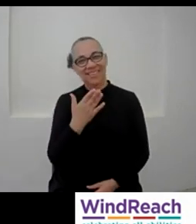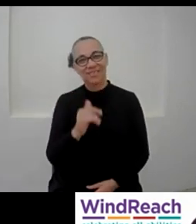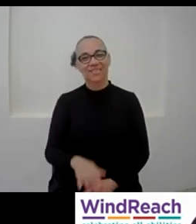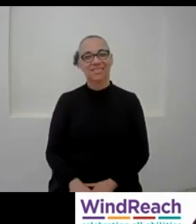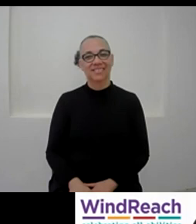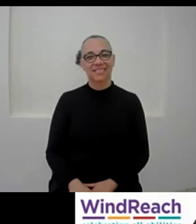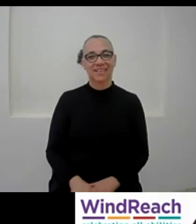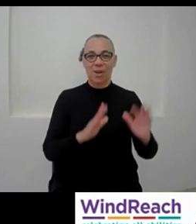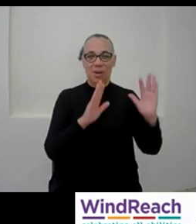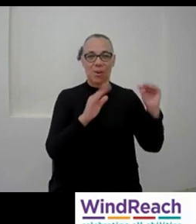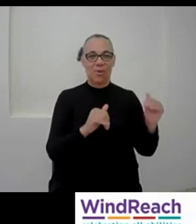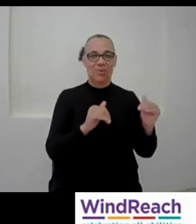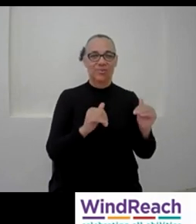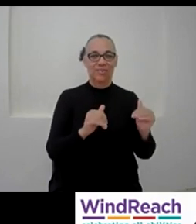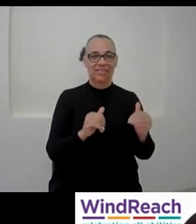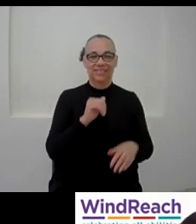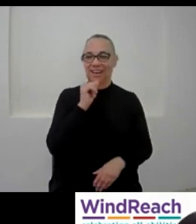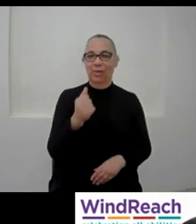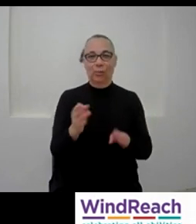Hopefully you don't have as squeaky a door as I do.